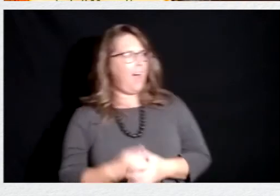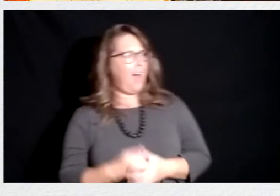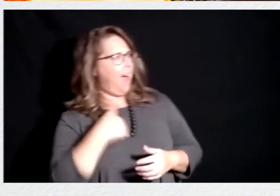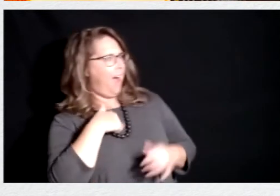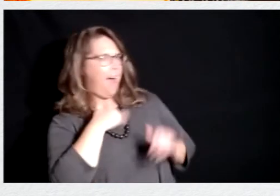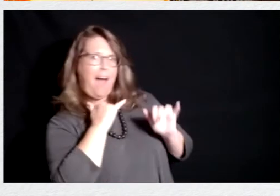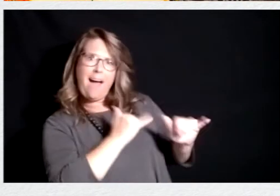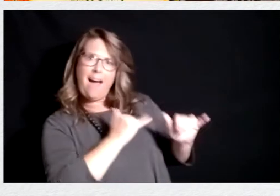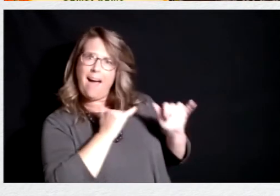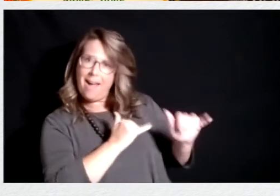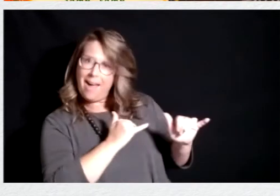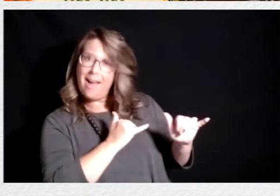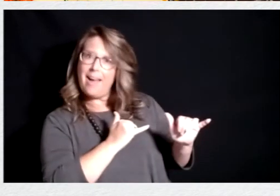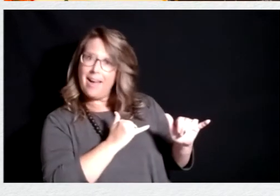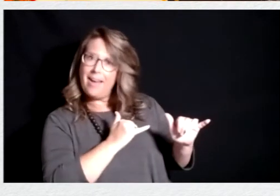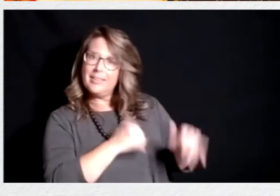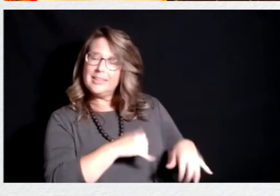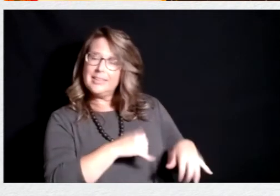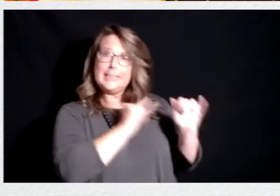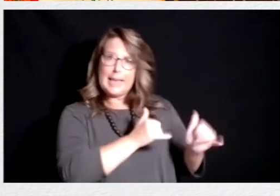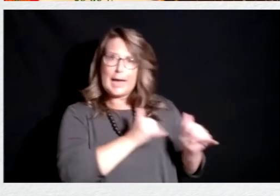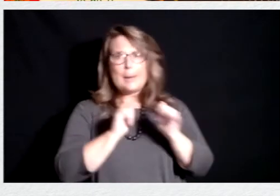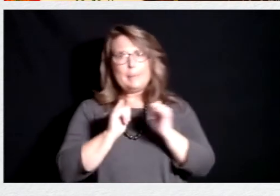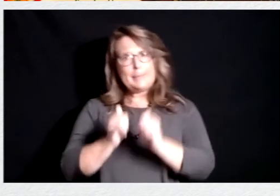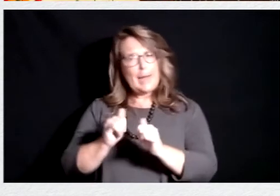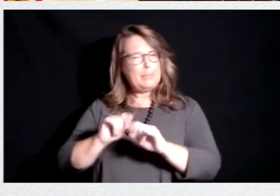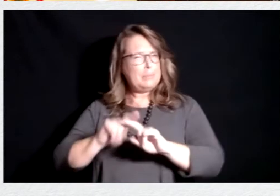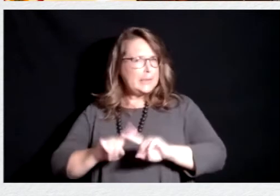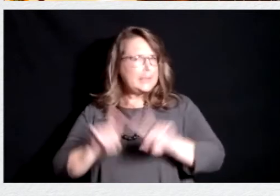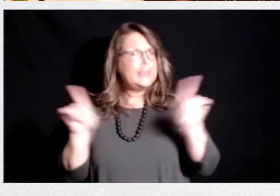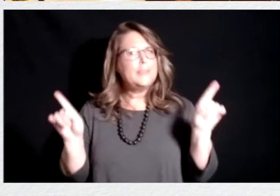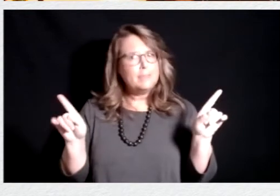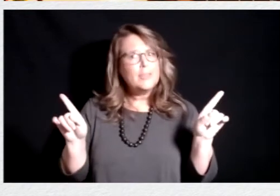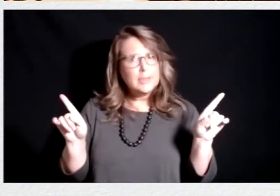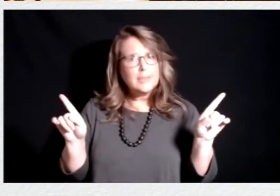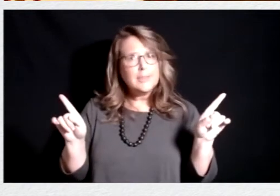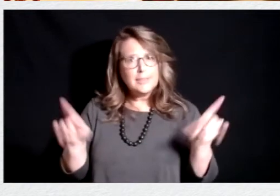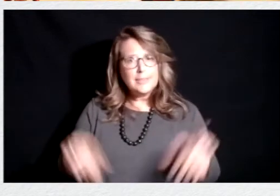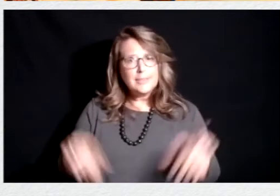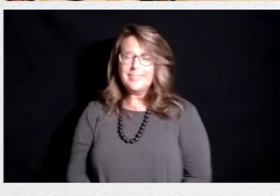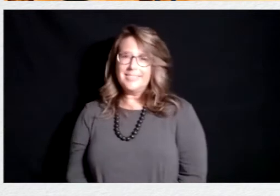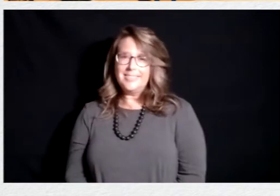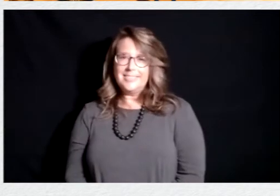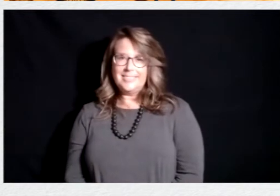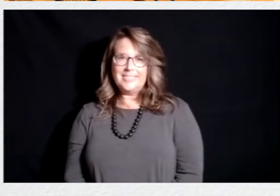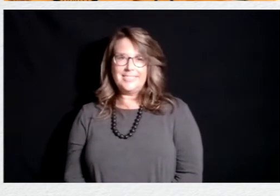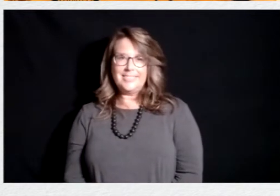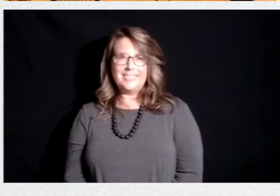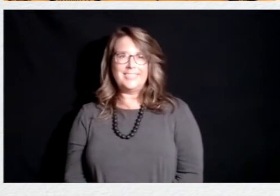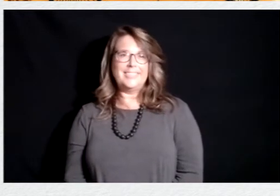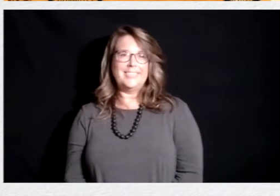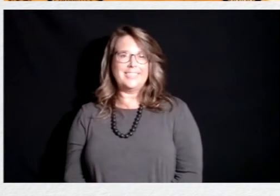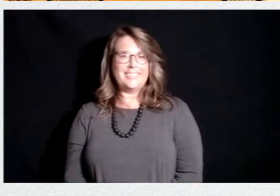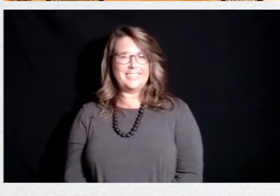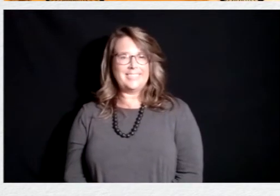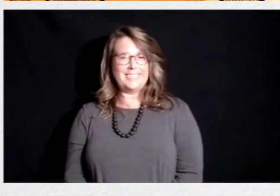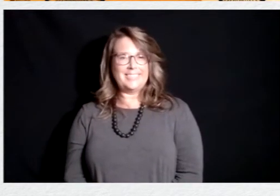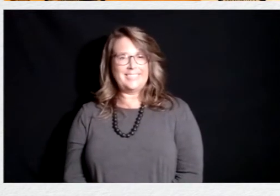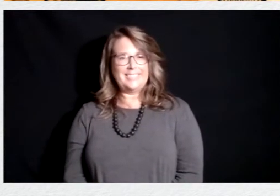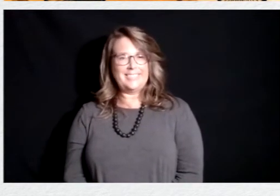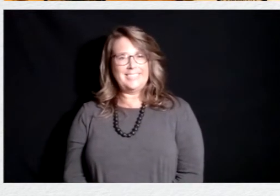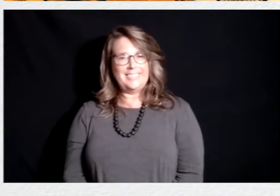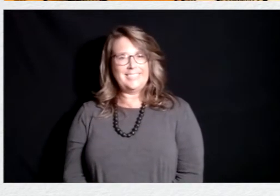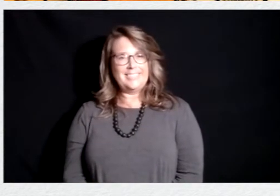I. Same, same, but different. Yo también. Igual, igual, pero